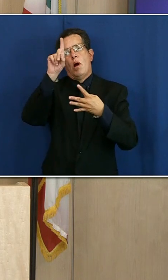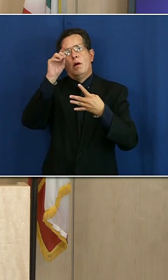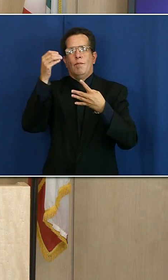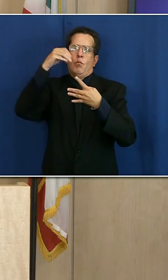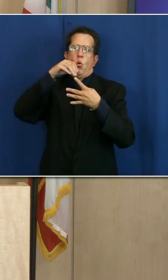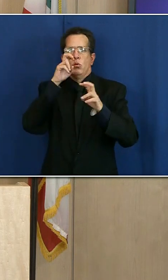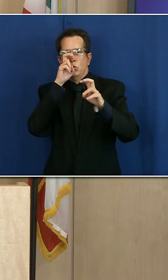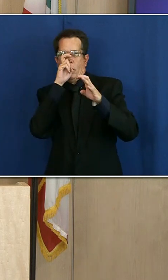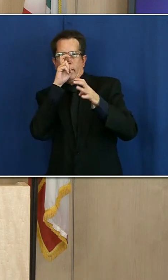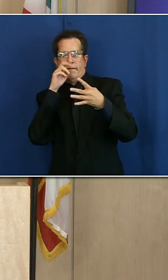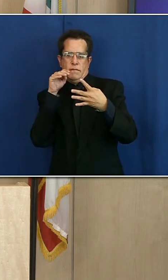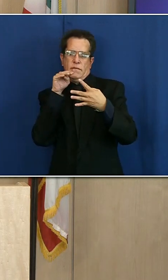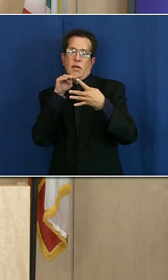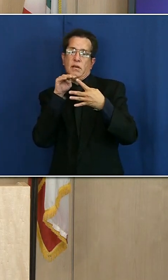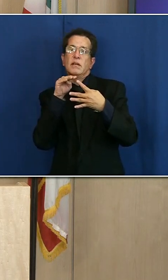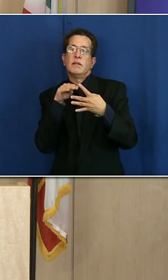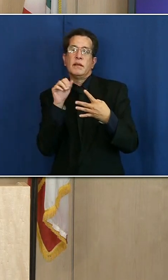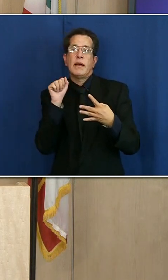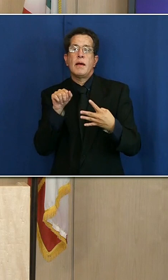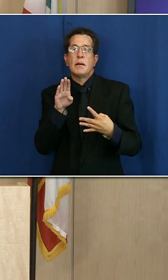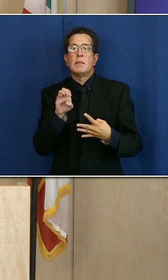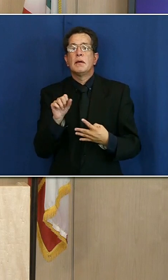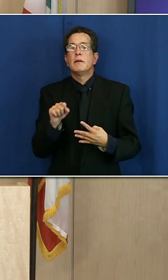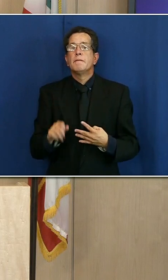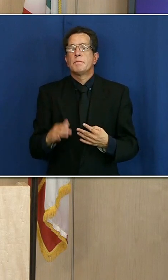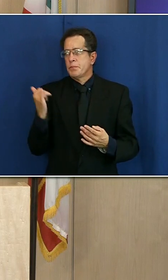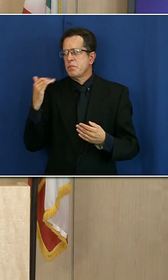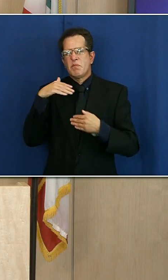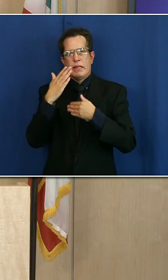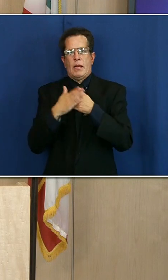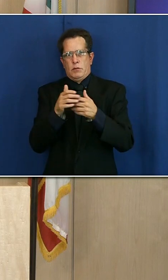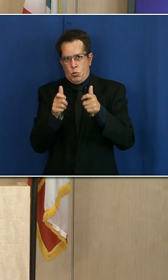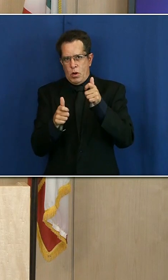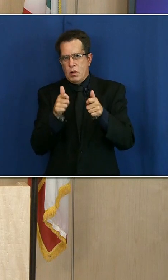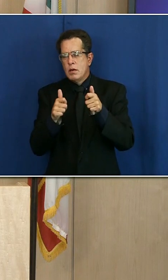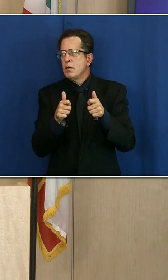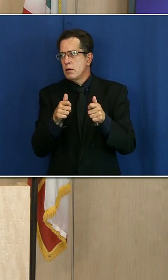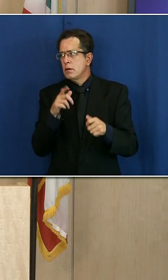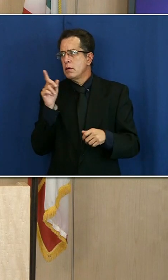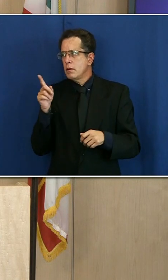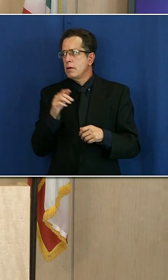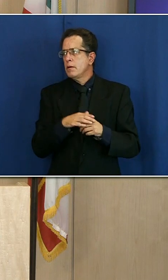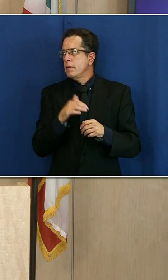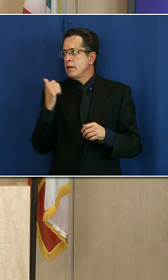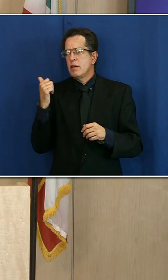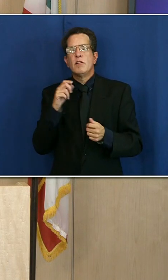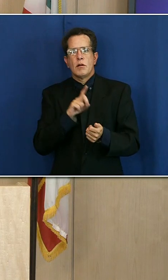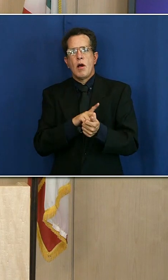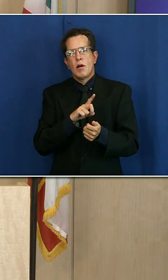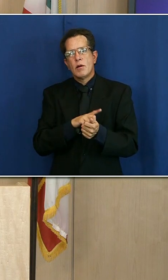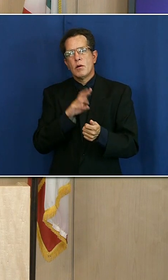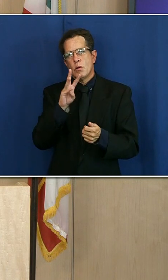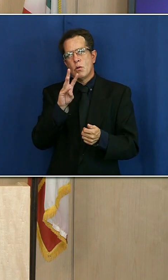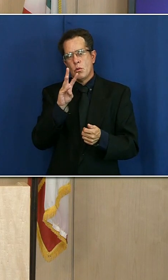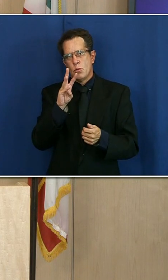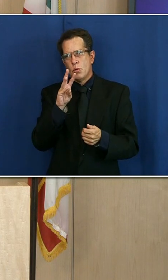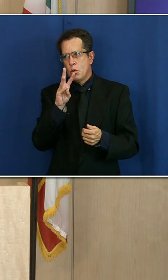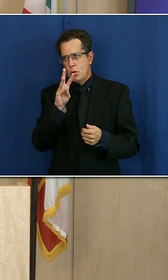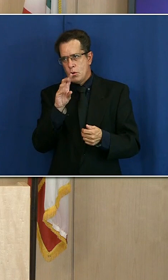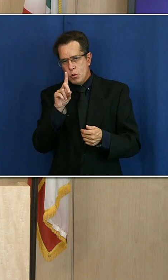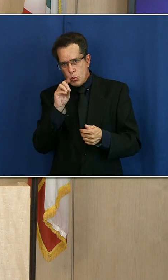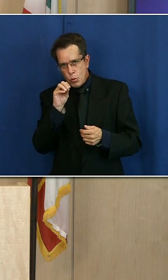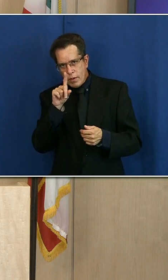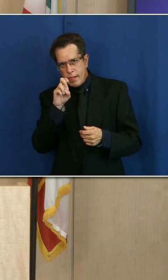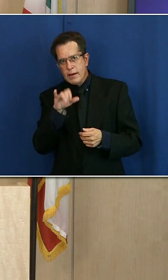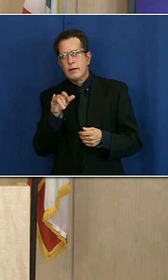purple tier. Thank you, Dr. Wooten. This next question, Dr. Dooley will step up to answer, I believe. SDSU students have told